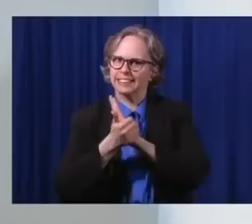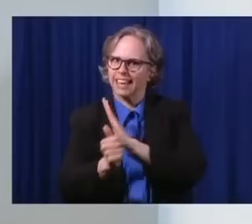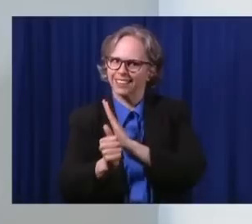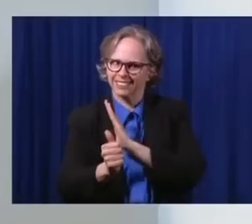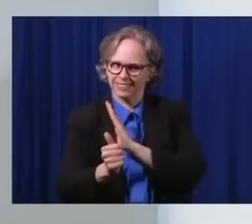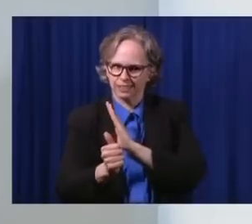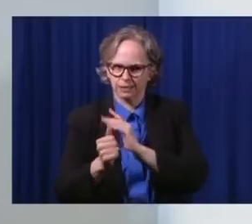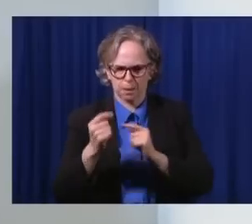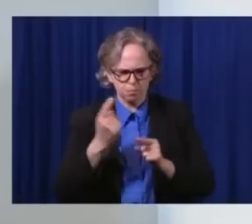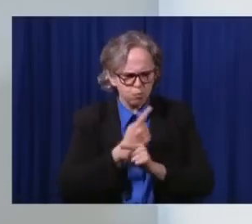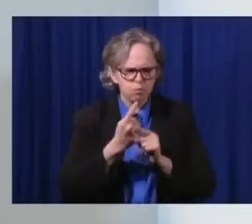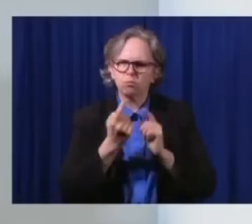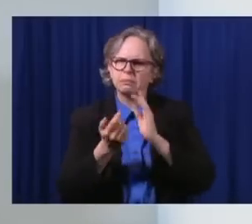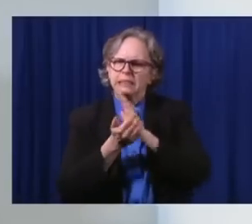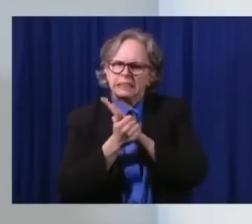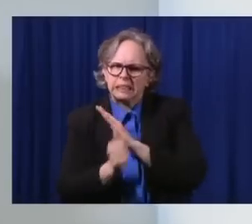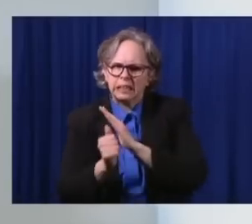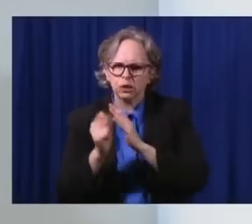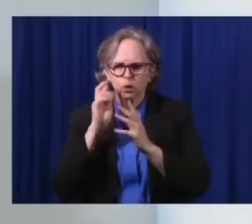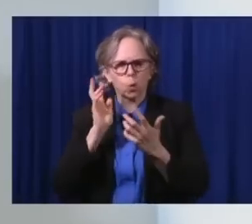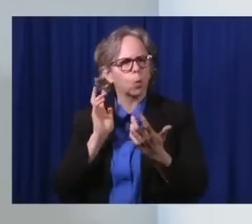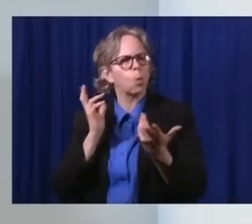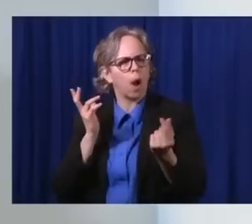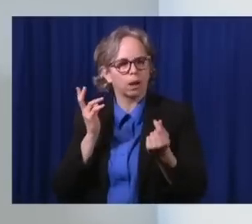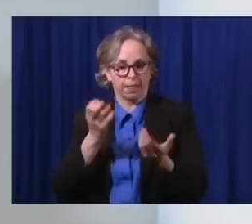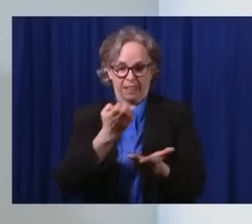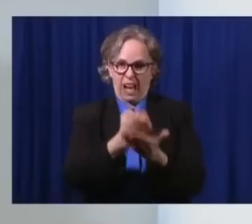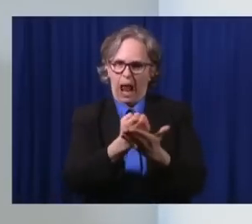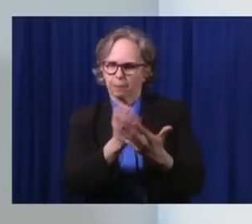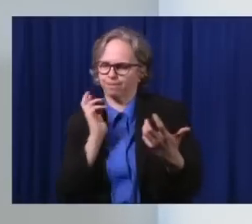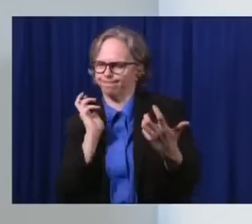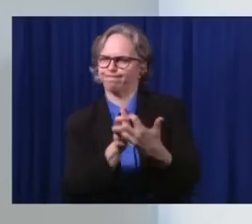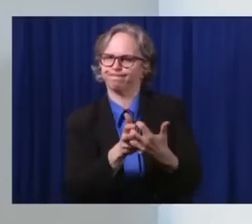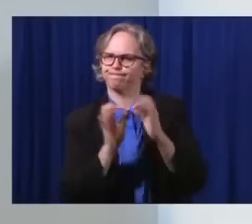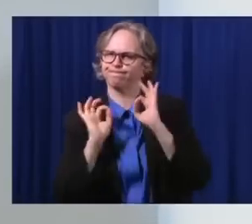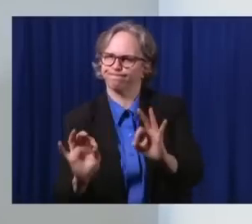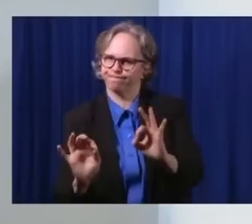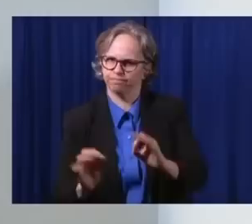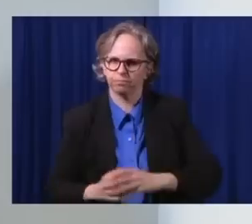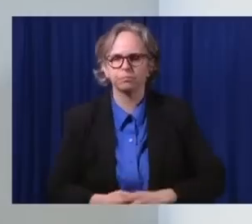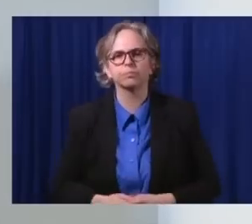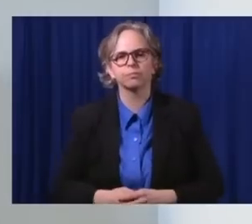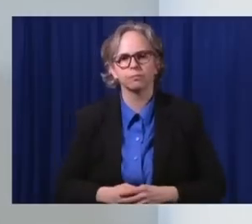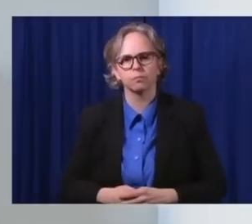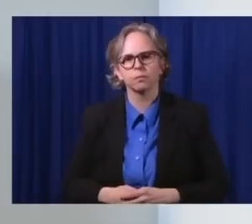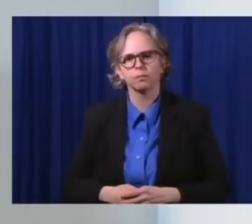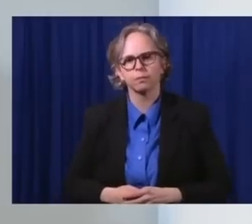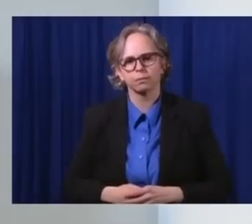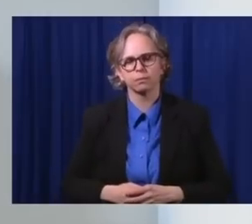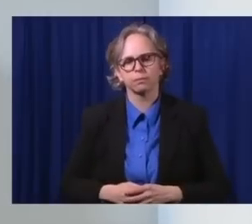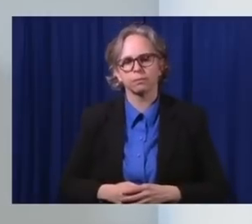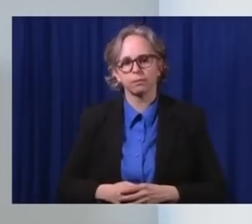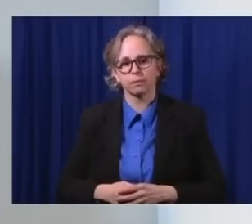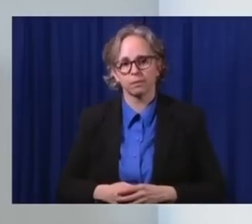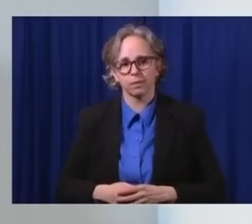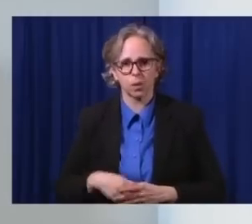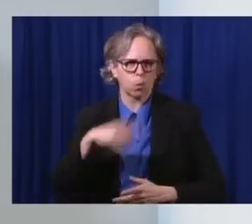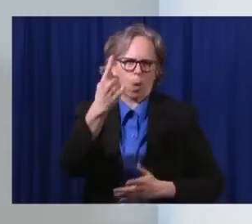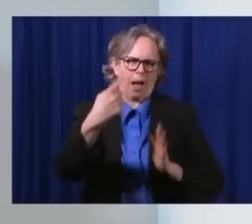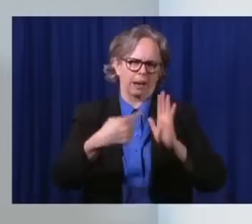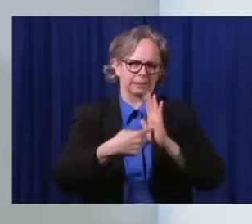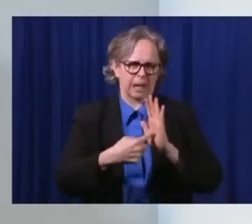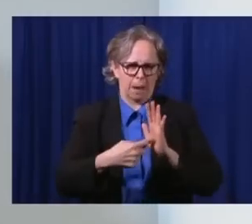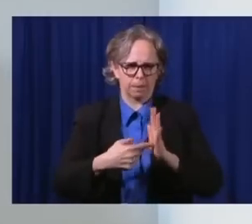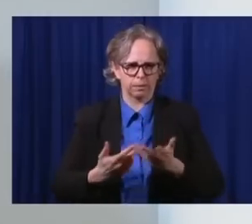the needs of the economy. And one of the things that we did, one of the things we created in partnership with the legislature is something